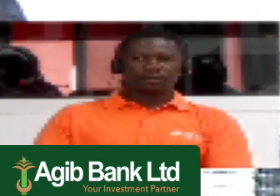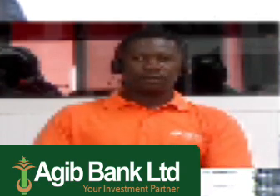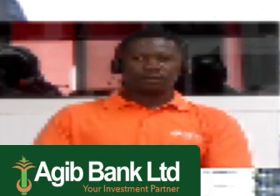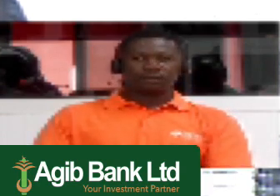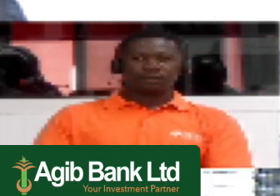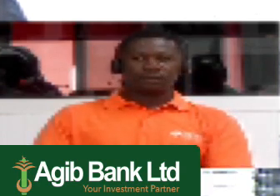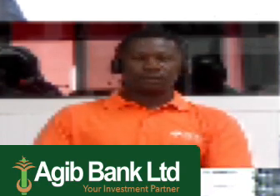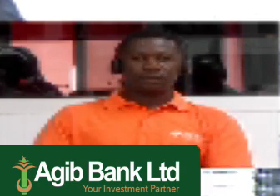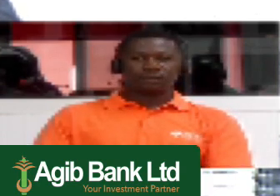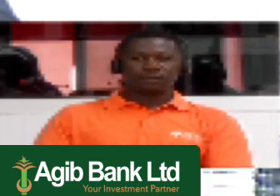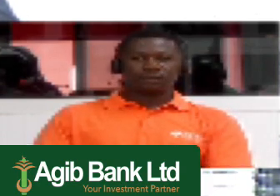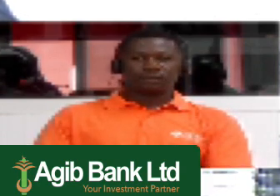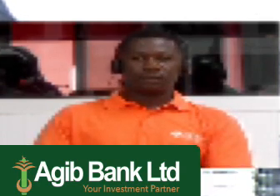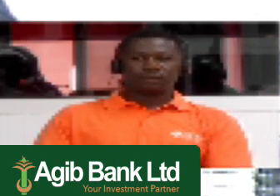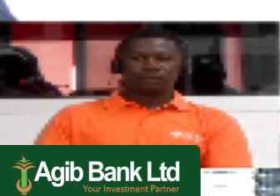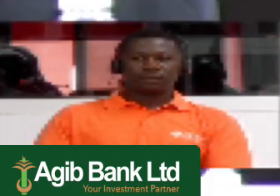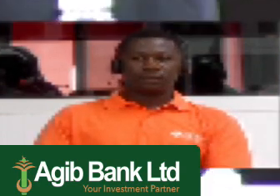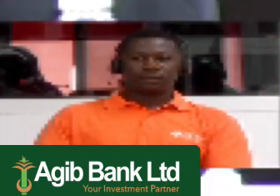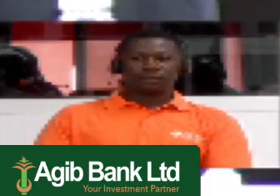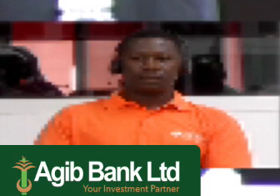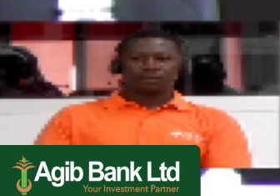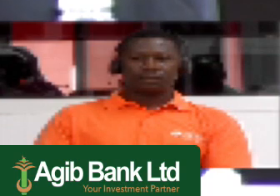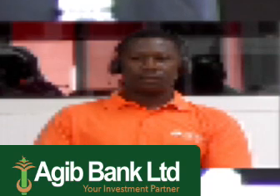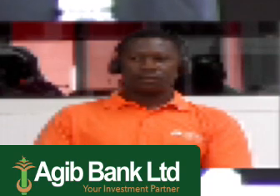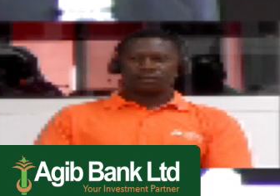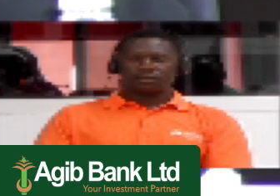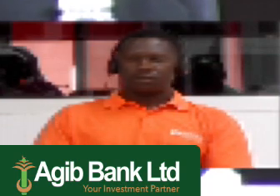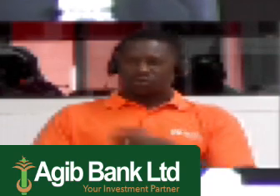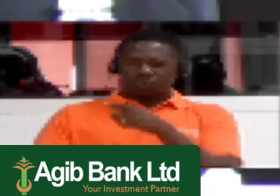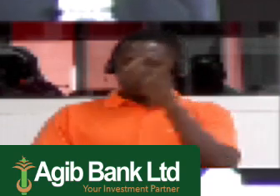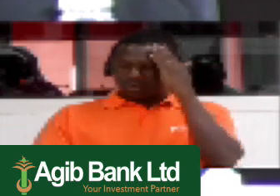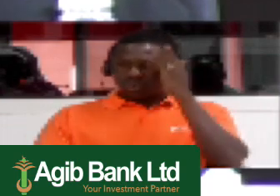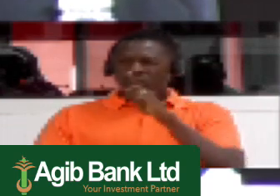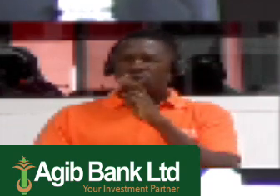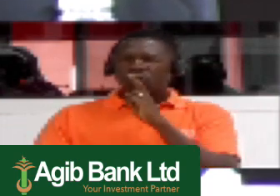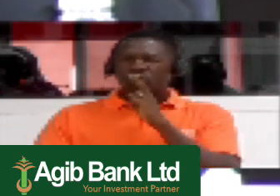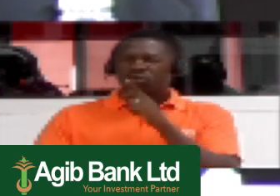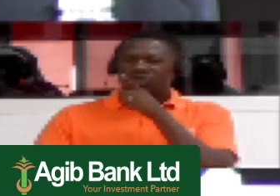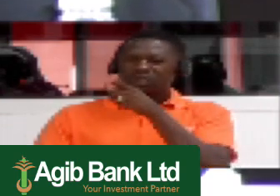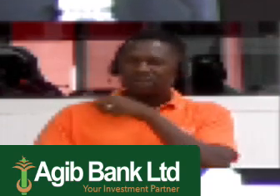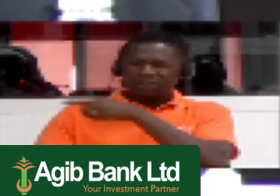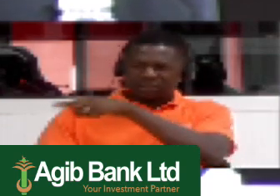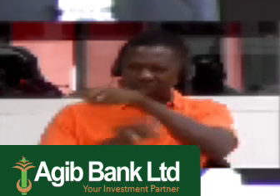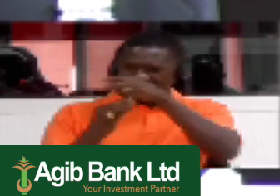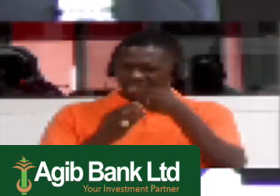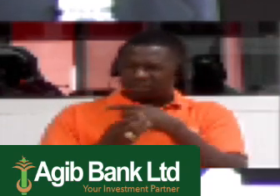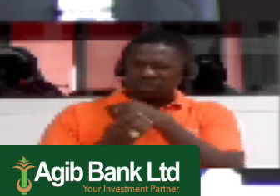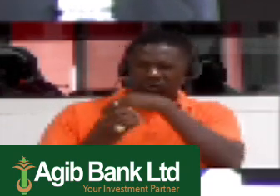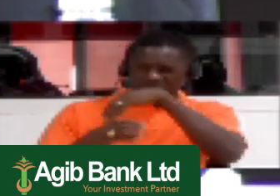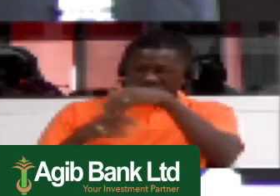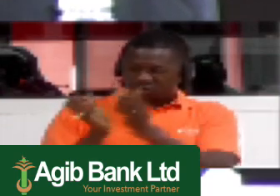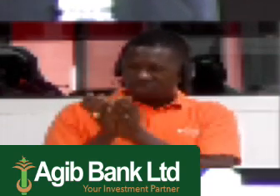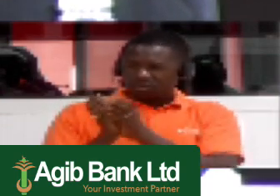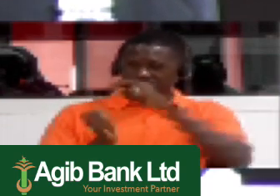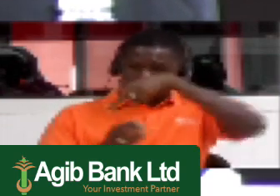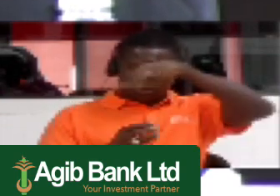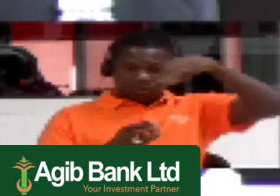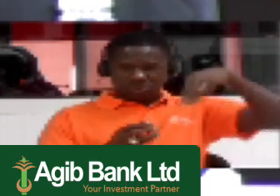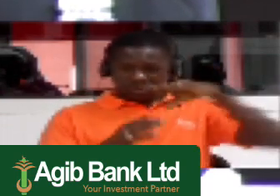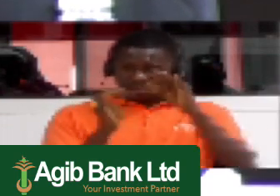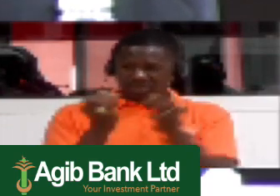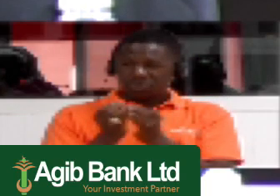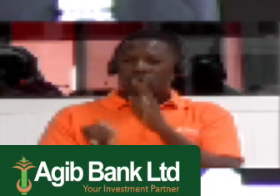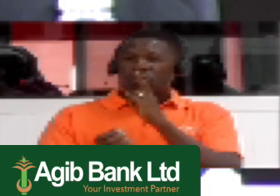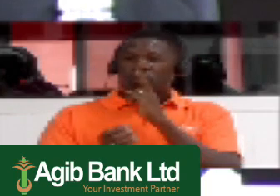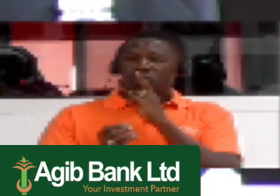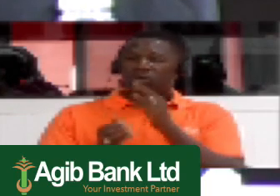Do you know who this group was answerable to, the patrol team? Ako foya lo ne wo kafo molu kafo kafo me patrol